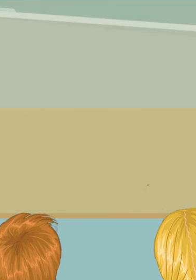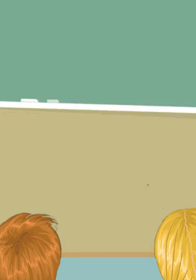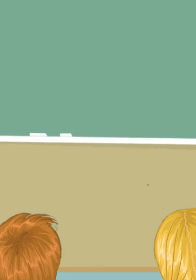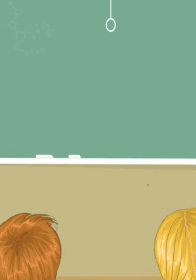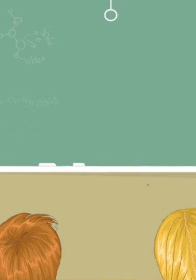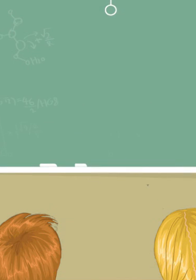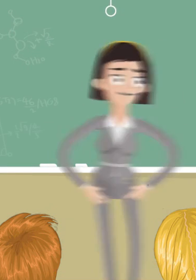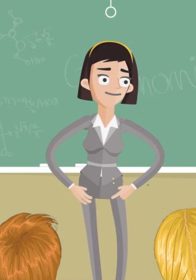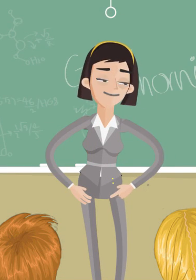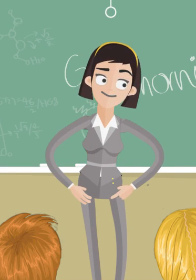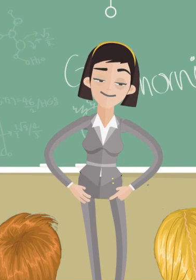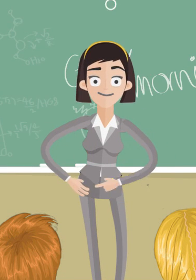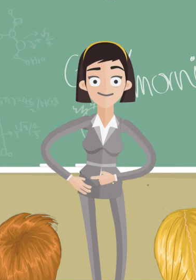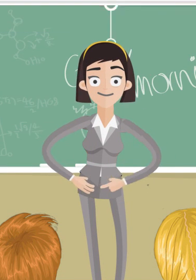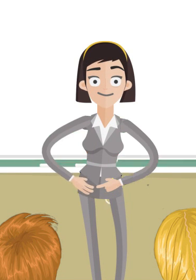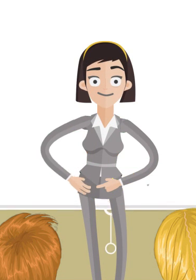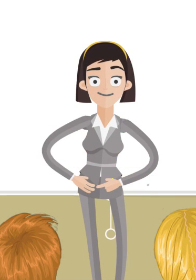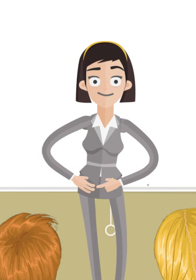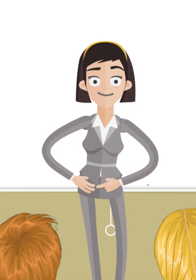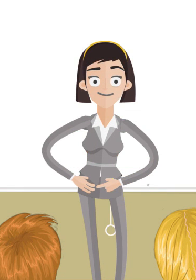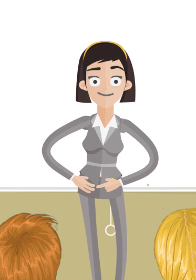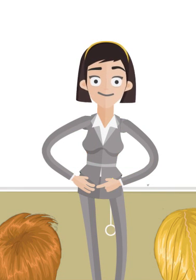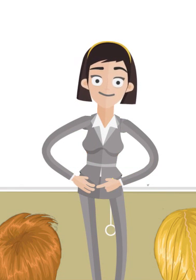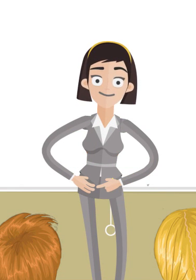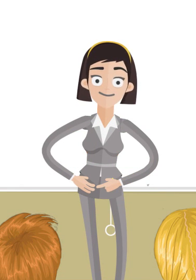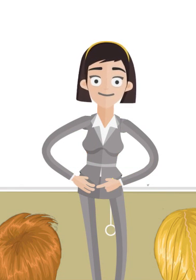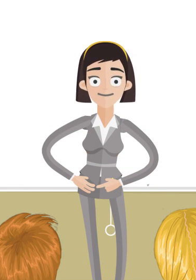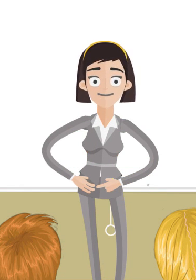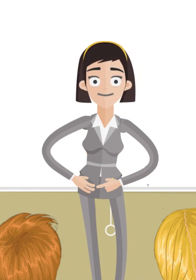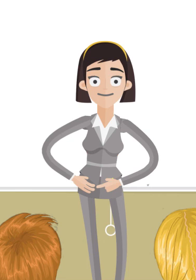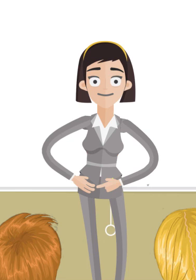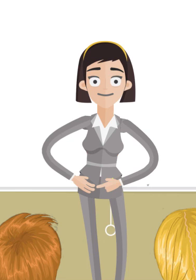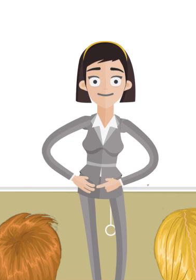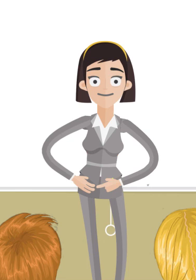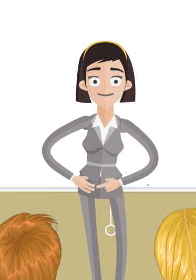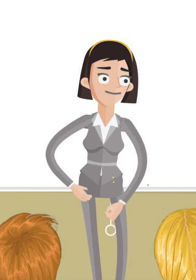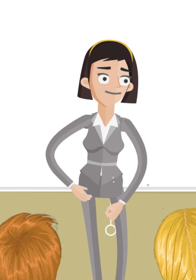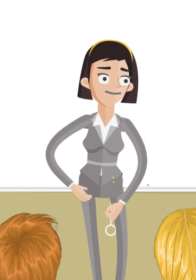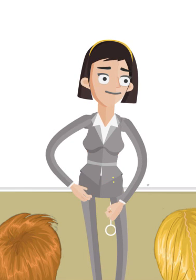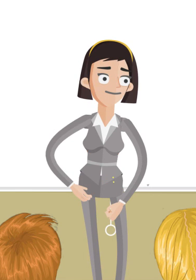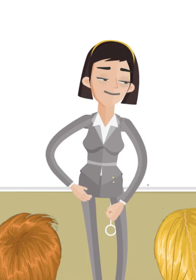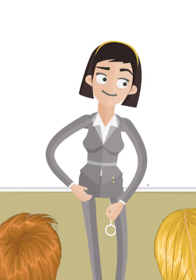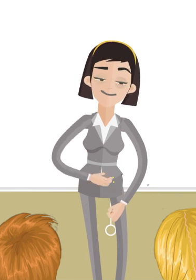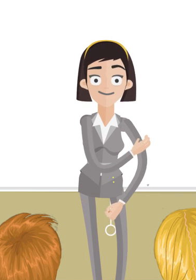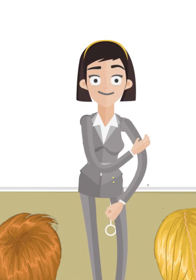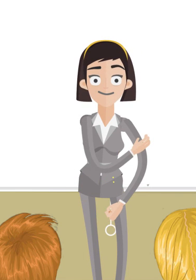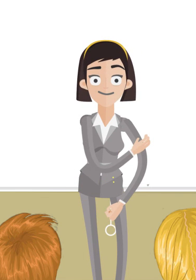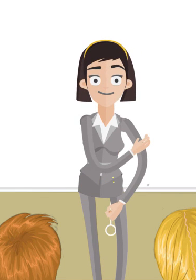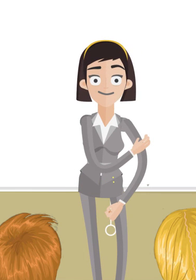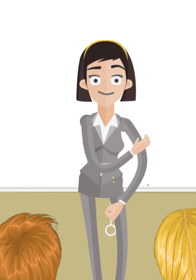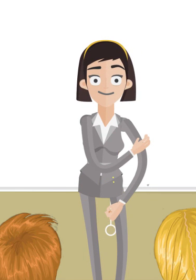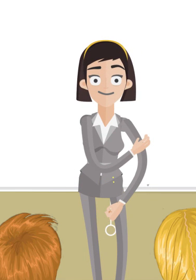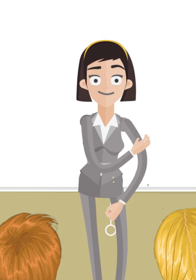These findings suggest that even hearing children can benefit from learning a sign language, especially when it comes